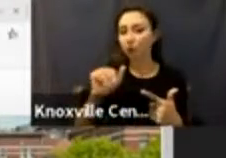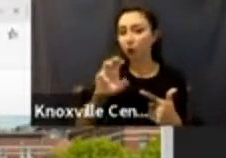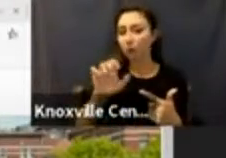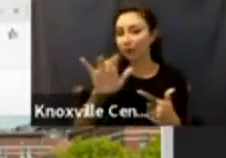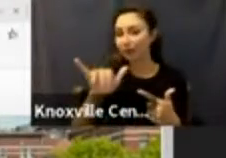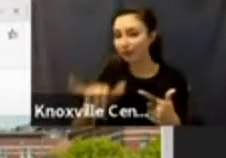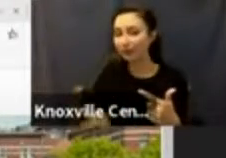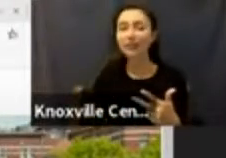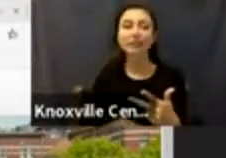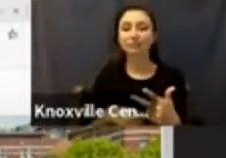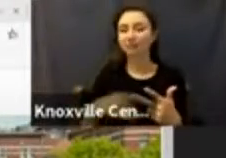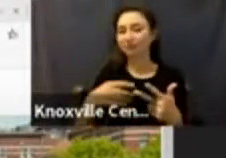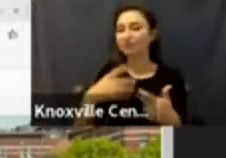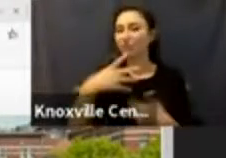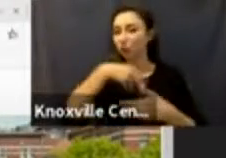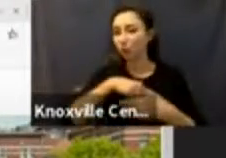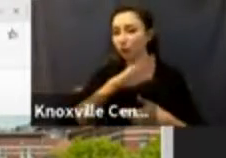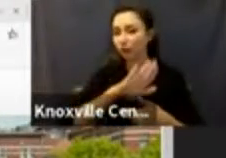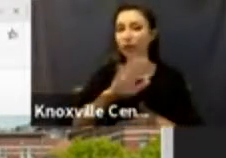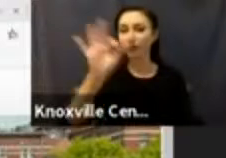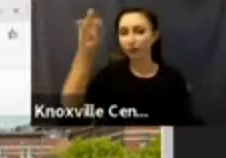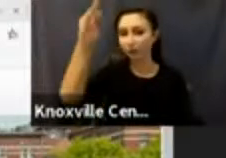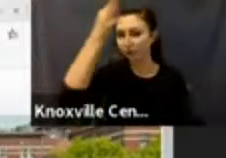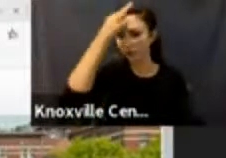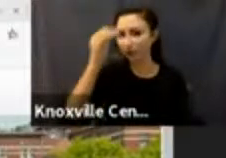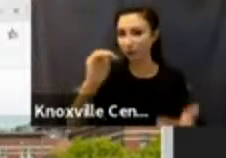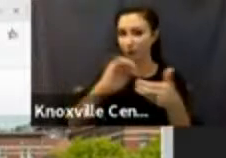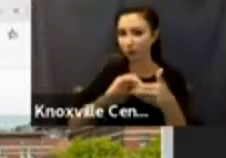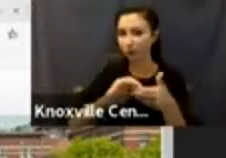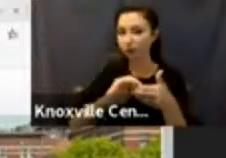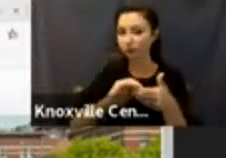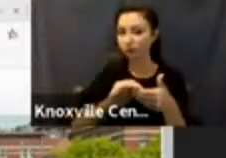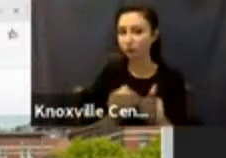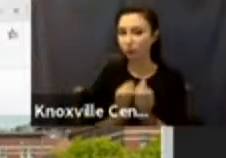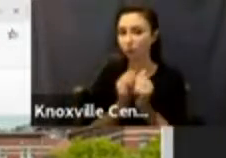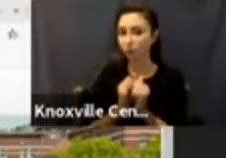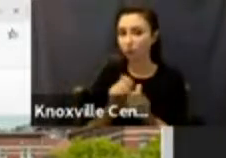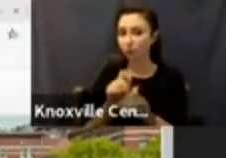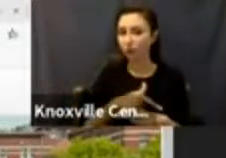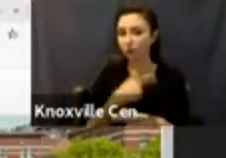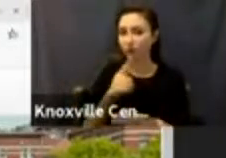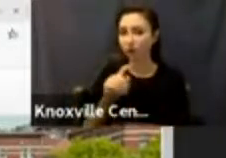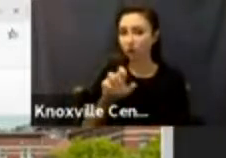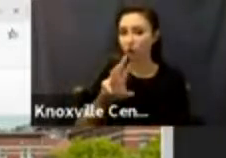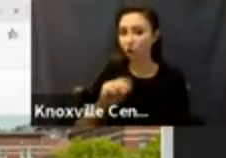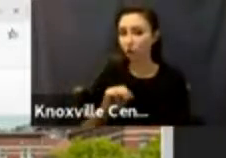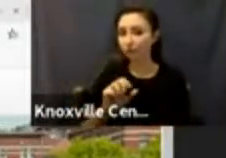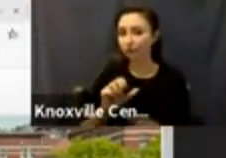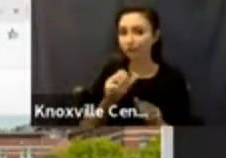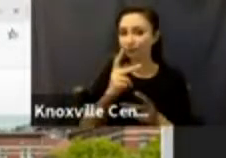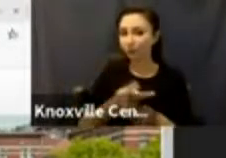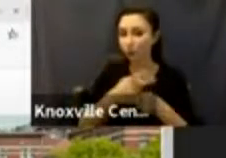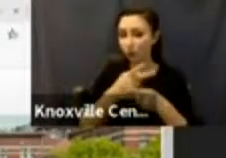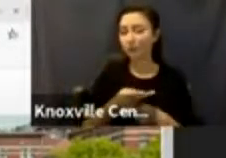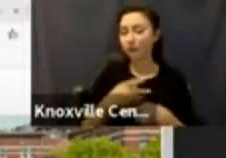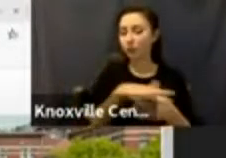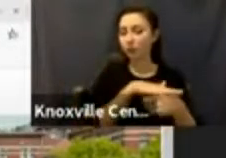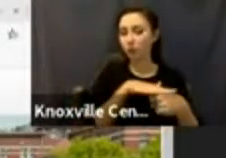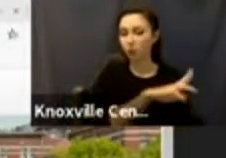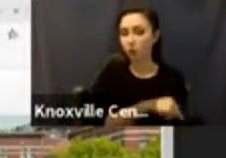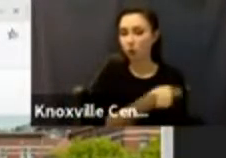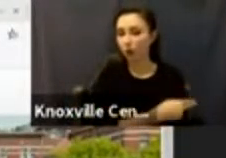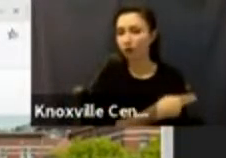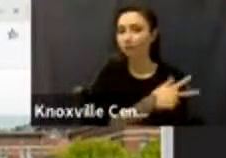of their federal partnership with long-term care. So our local hospitals are vaccinating thousands of people as well. Outside